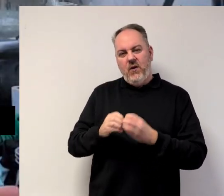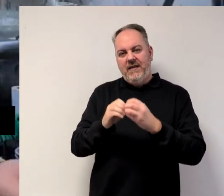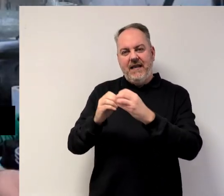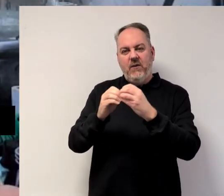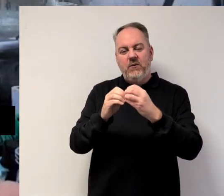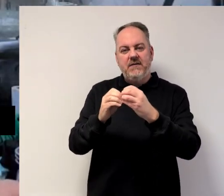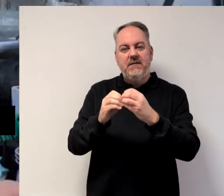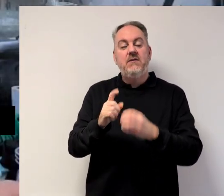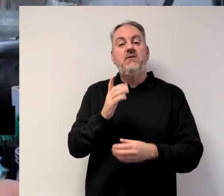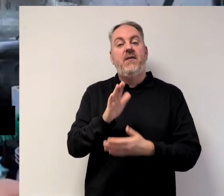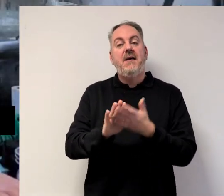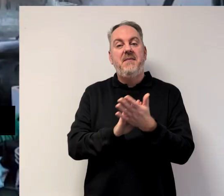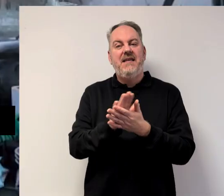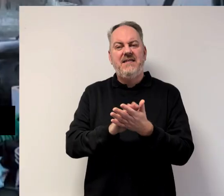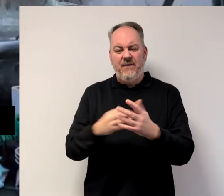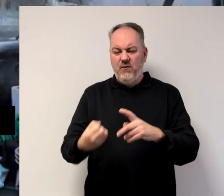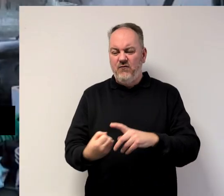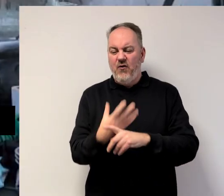if nobody eats it.